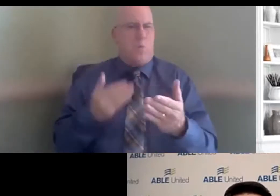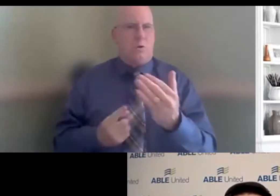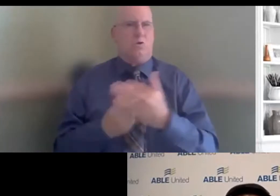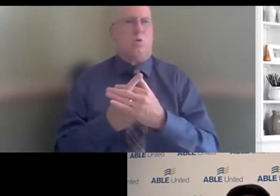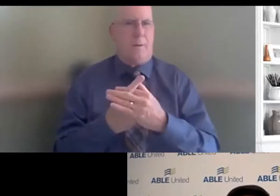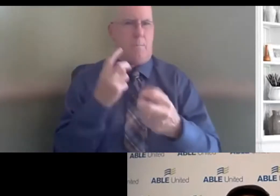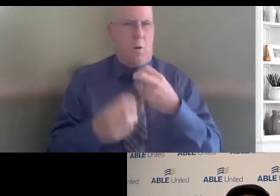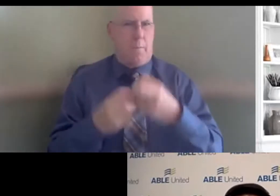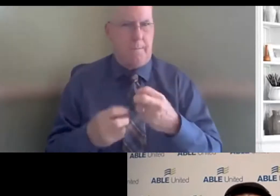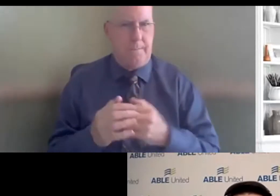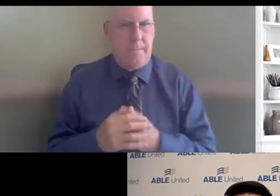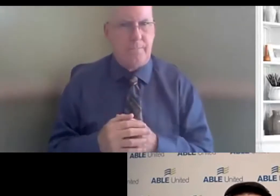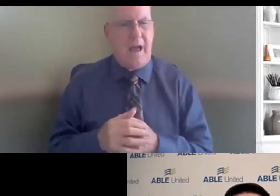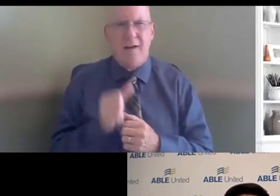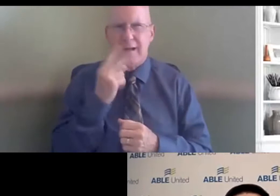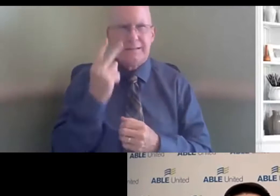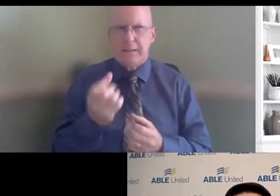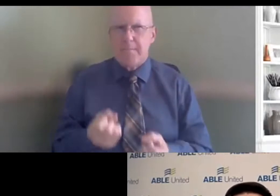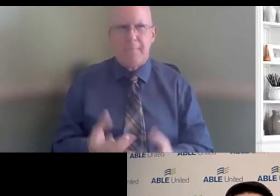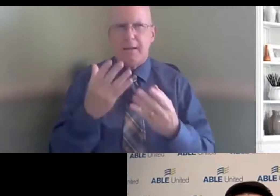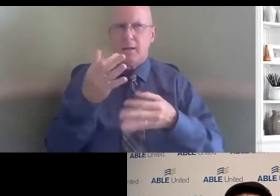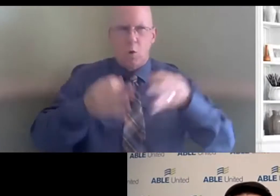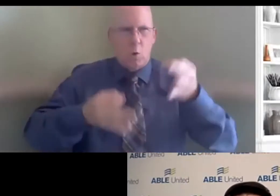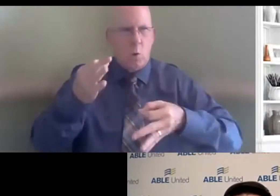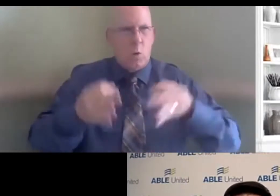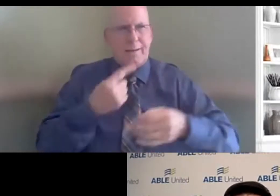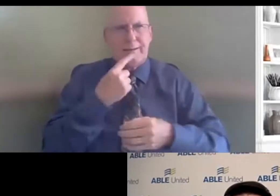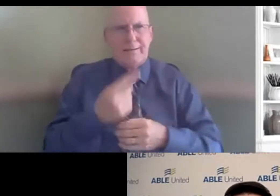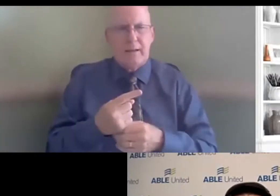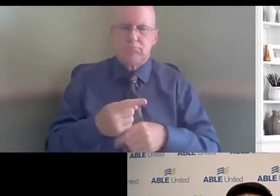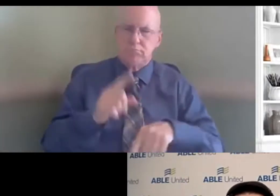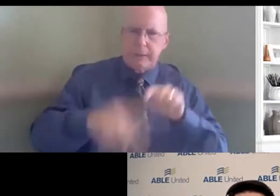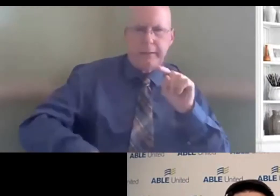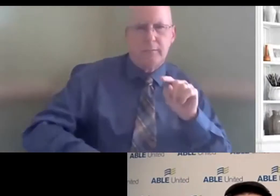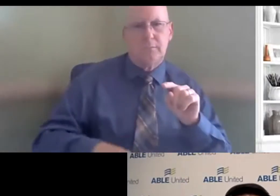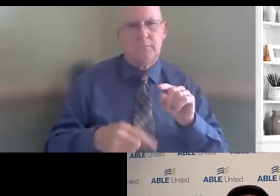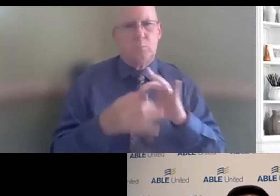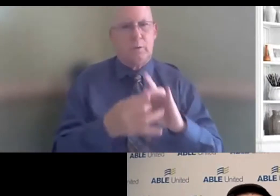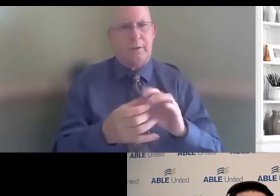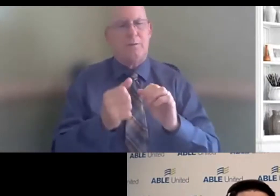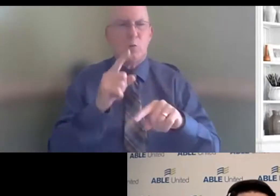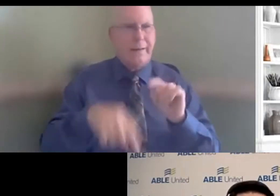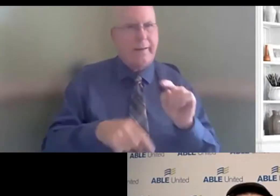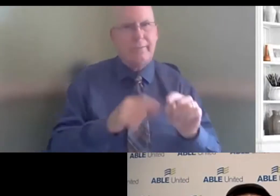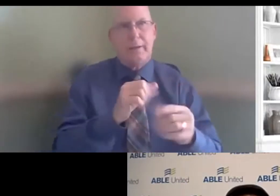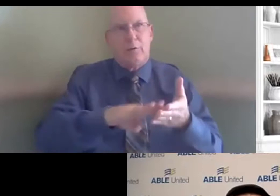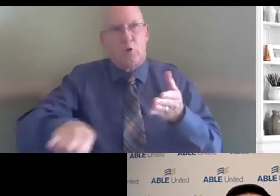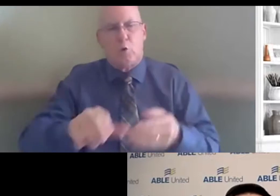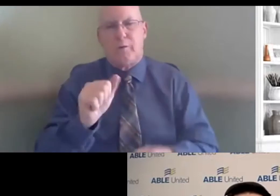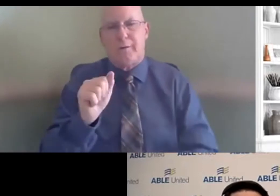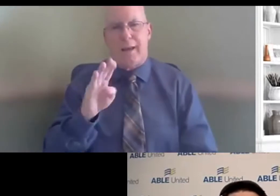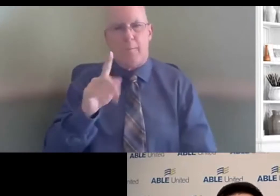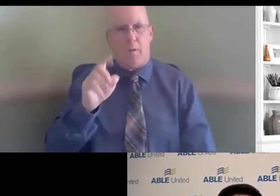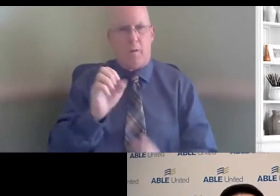it. And I haven't seen many circuits that have come out with a position specifically on ABLE accounts. I appreciate it, Michelle. And I know that's something